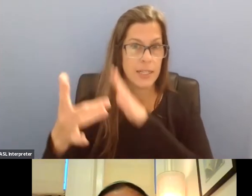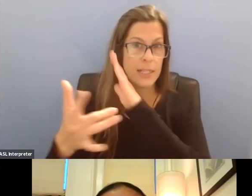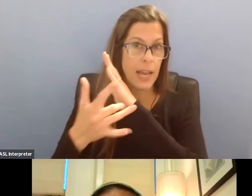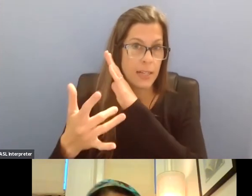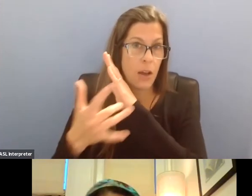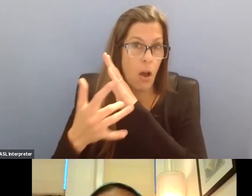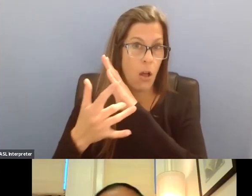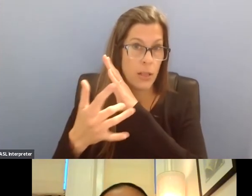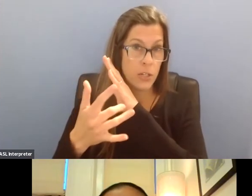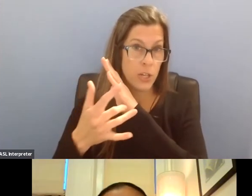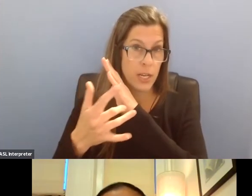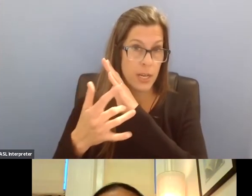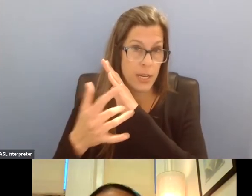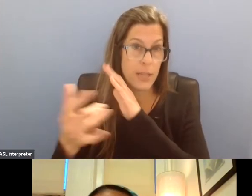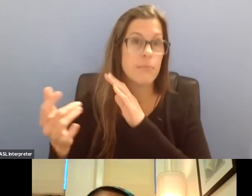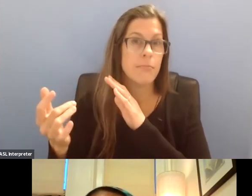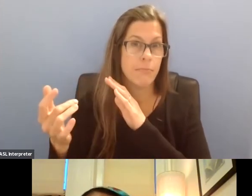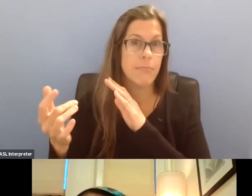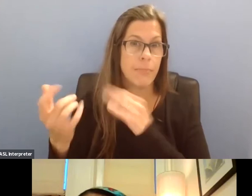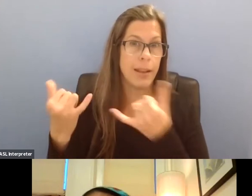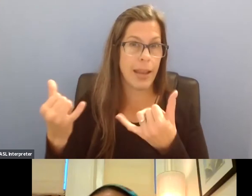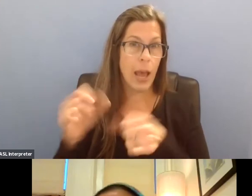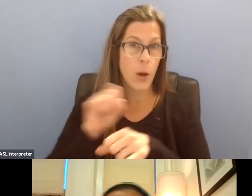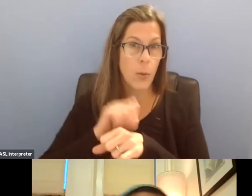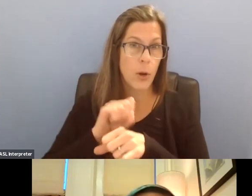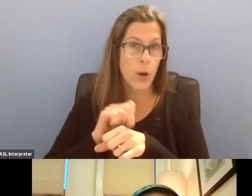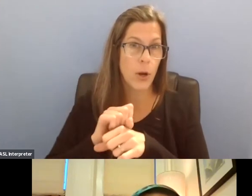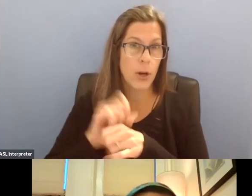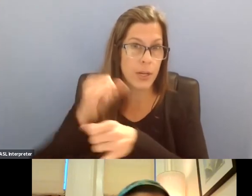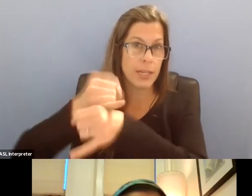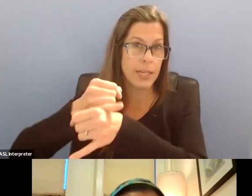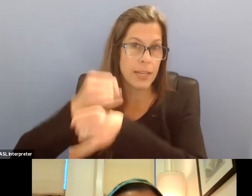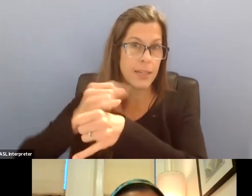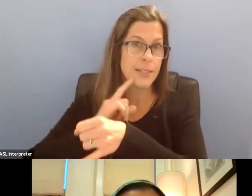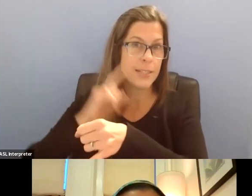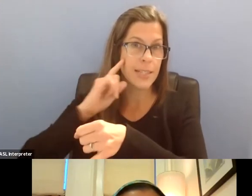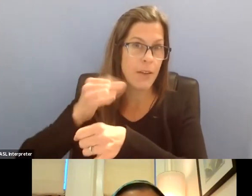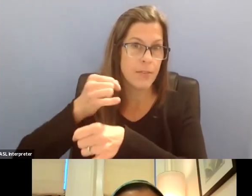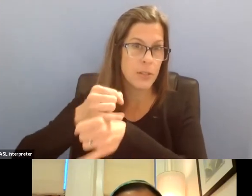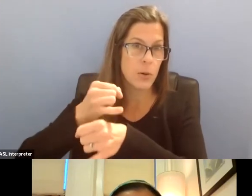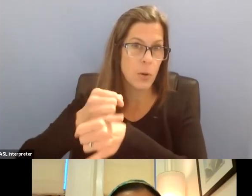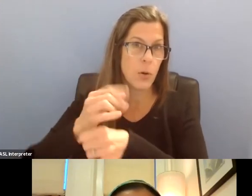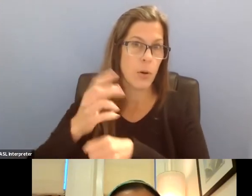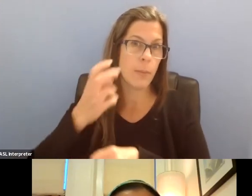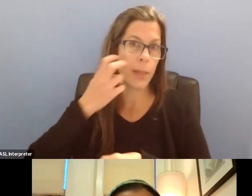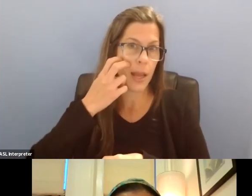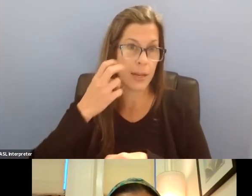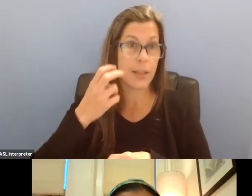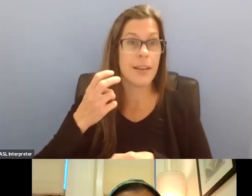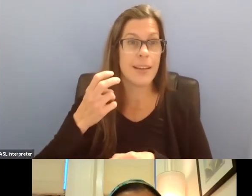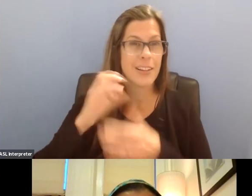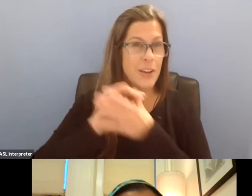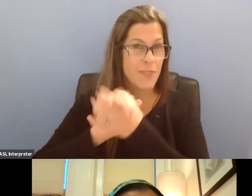School for the Blind. He retired in June of 2021. Congratulations, Jerry. He has been birding by